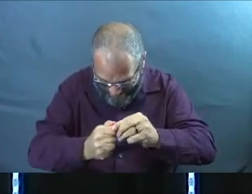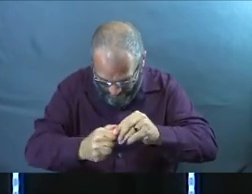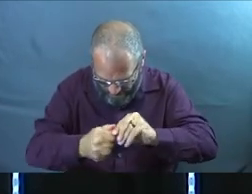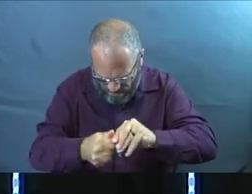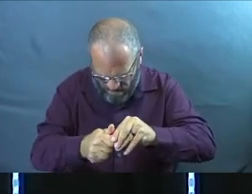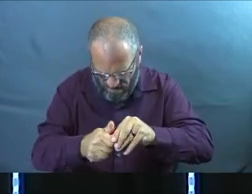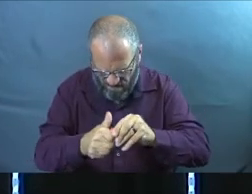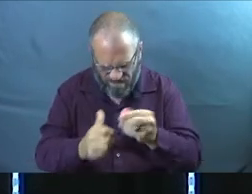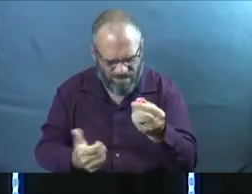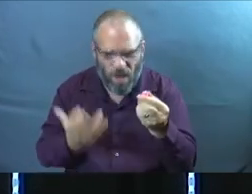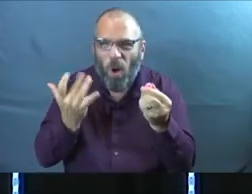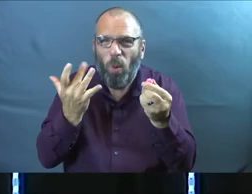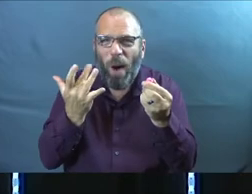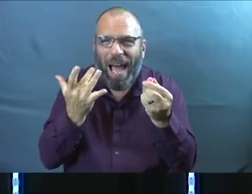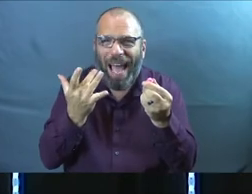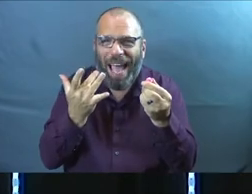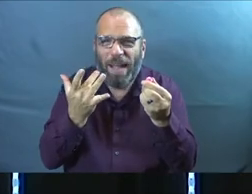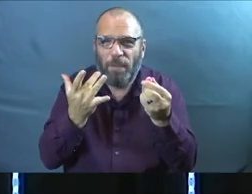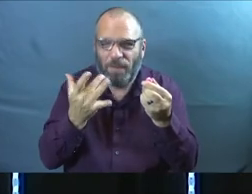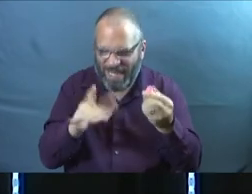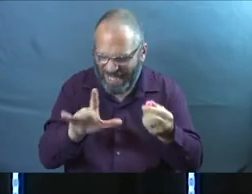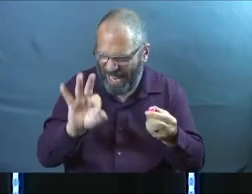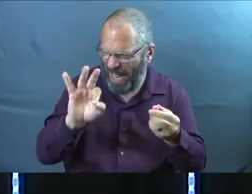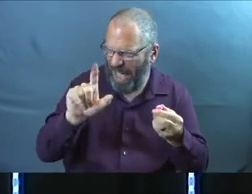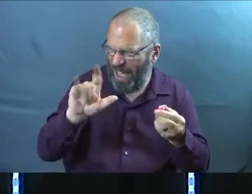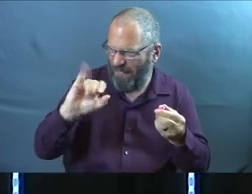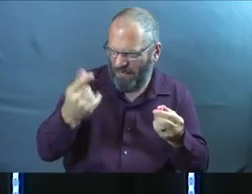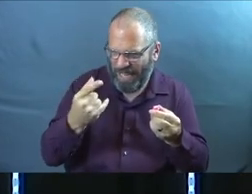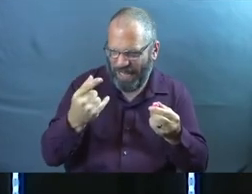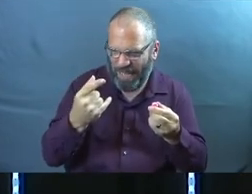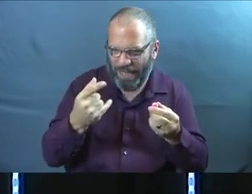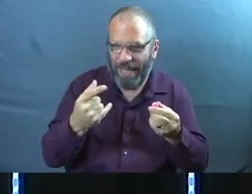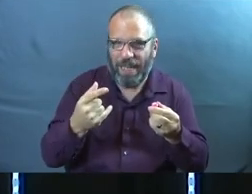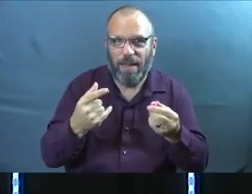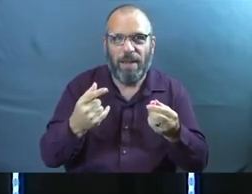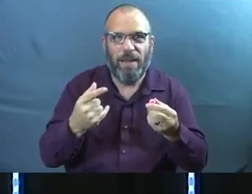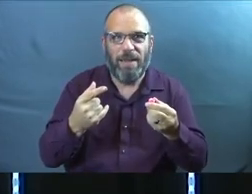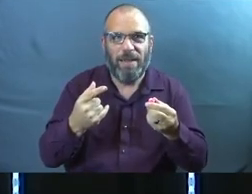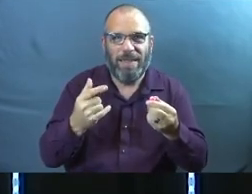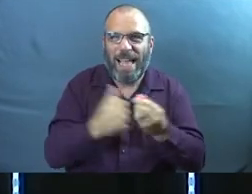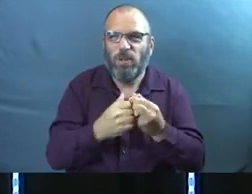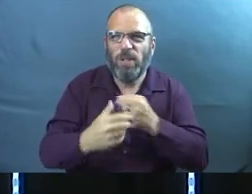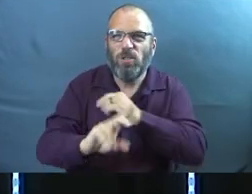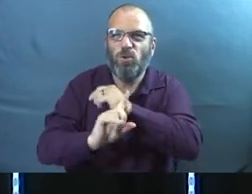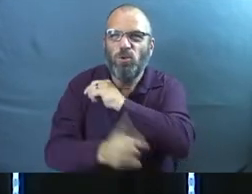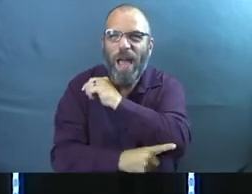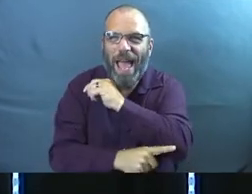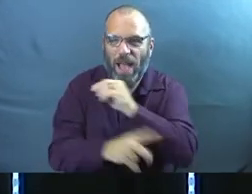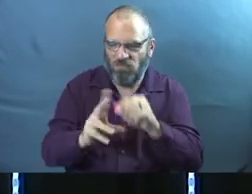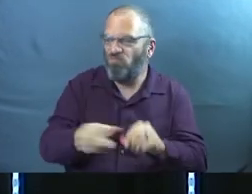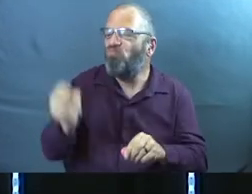And why are we doing that? Because he said fling it, and when he said fling it, I'm like, that's what you do to trash.